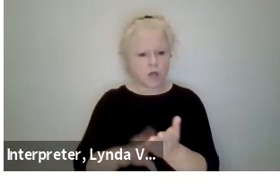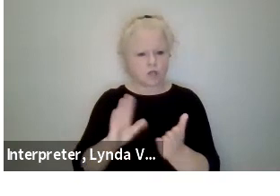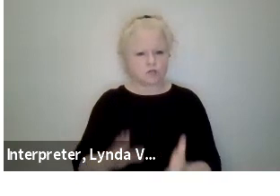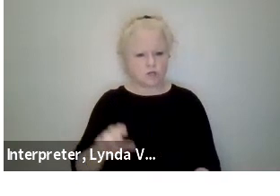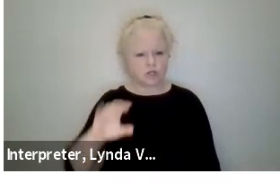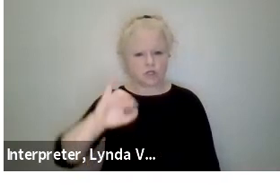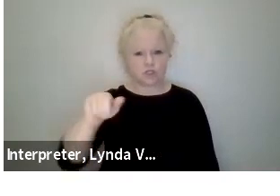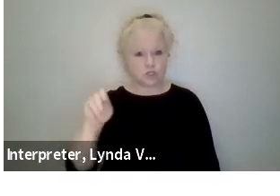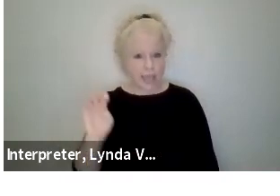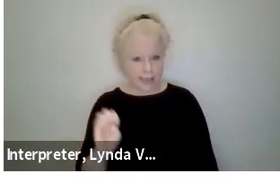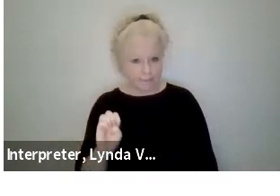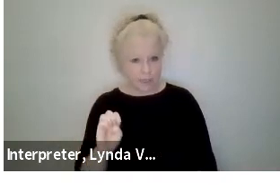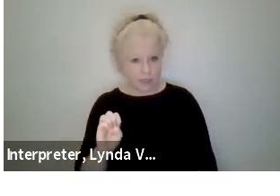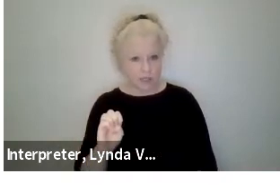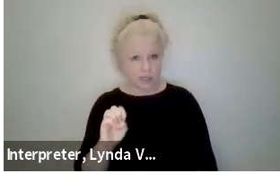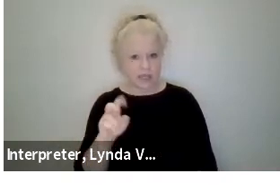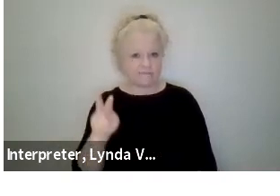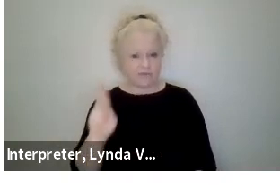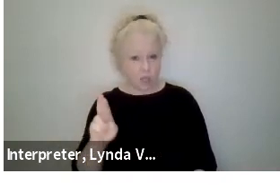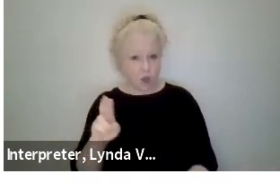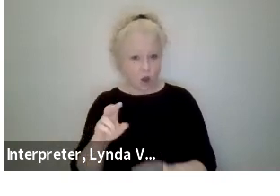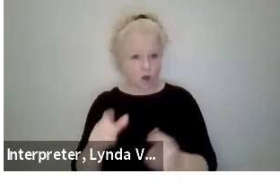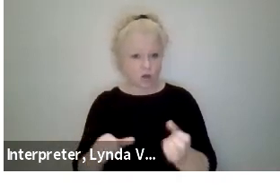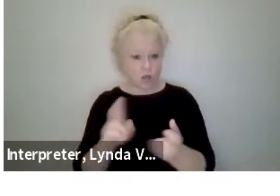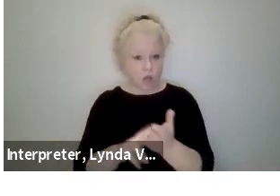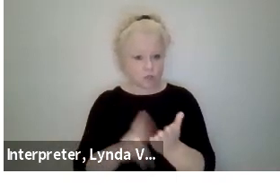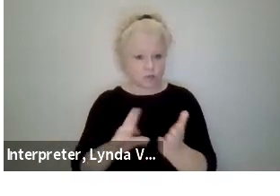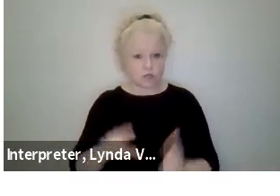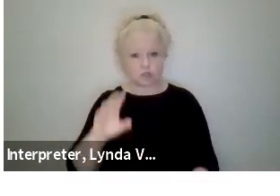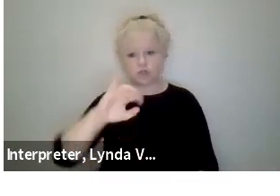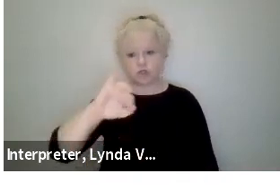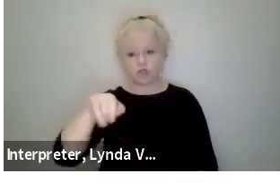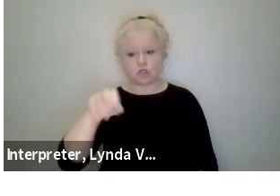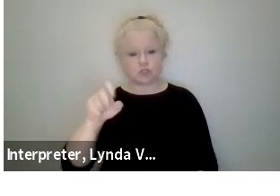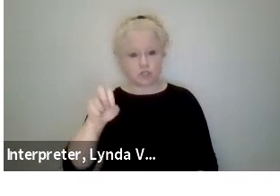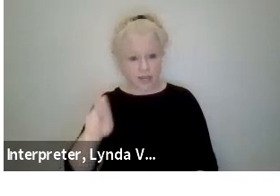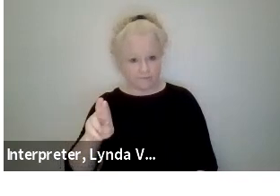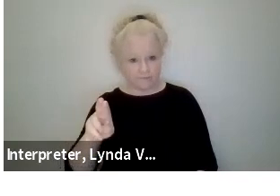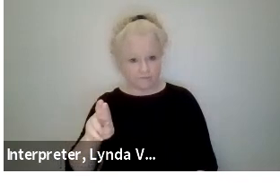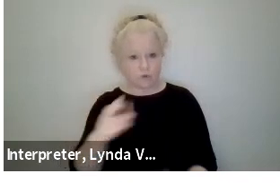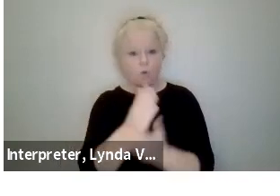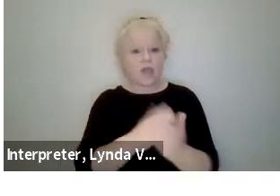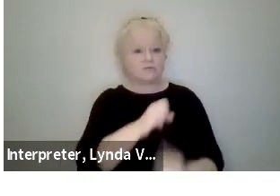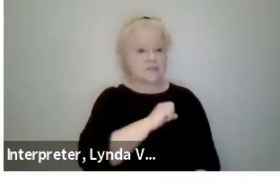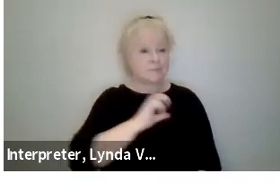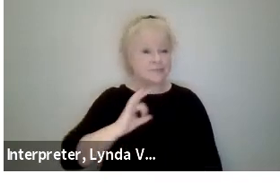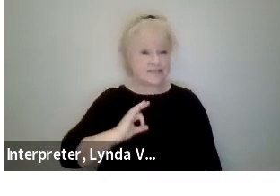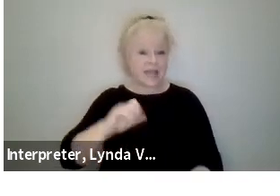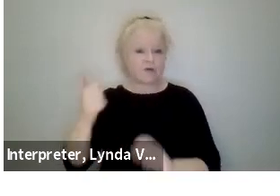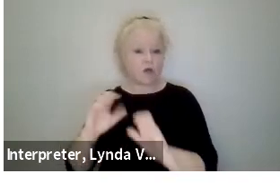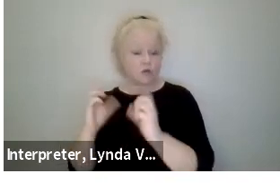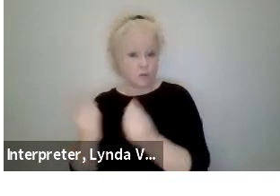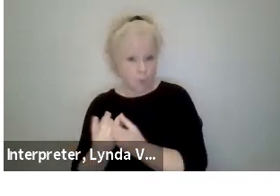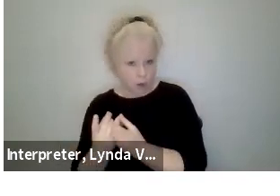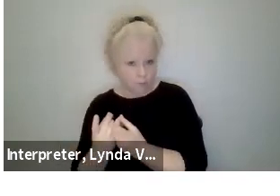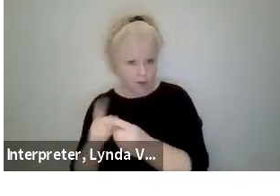Rosado, and our vocational assistant contractor, Jennifer Birch. We also have a few staff who work within other departments while